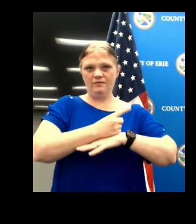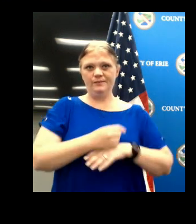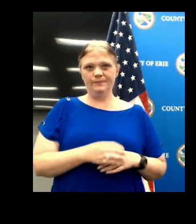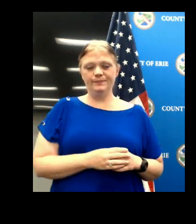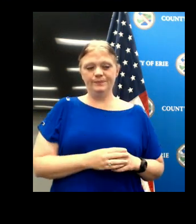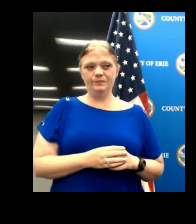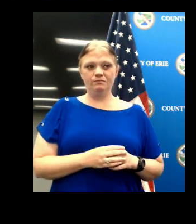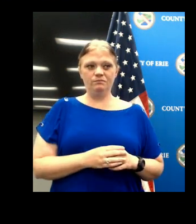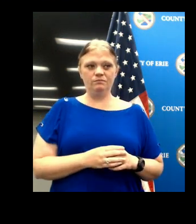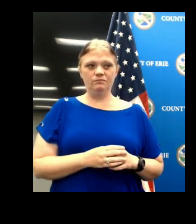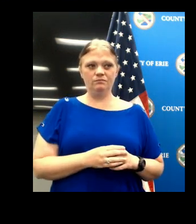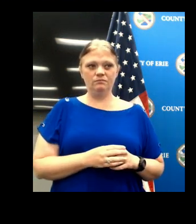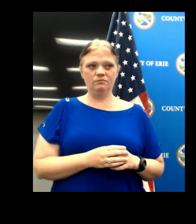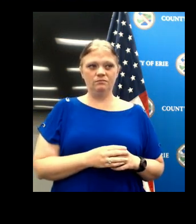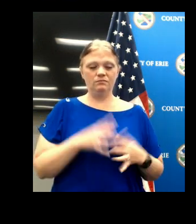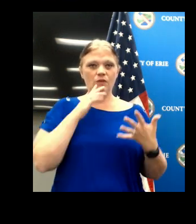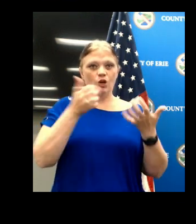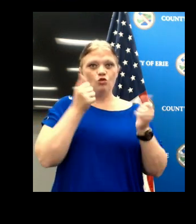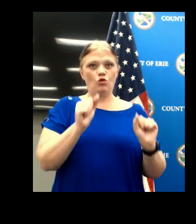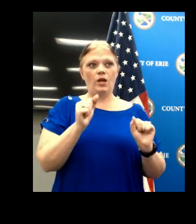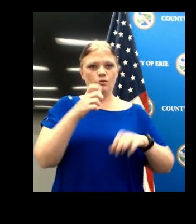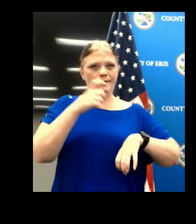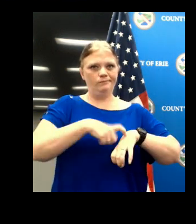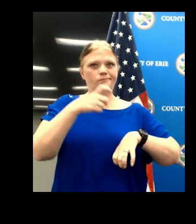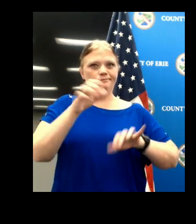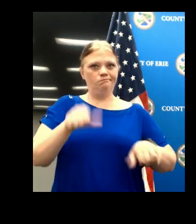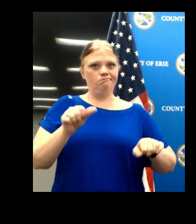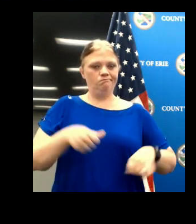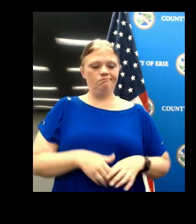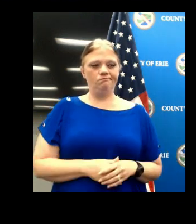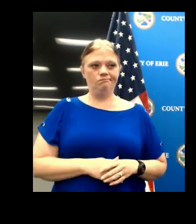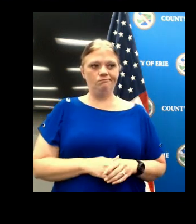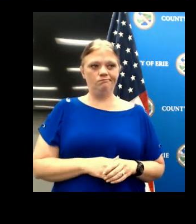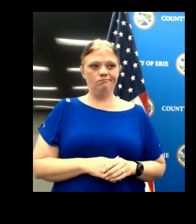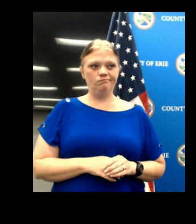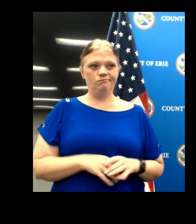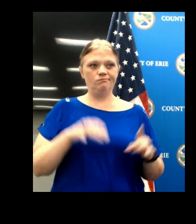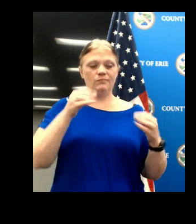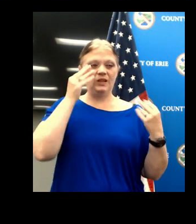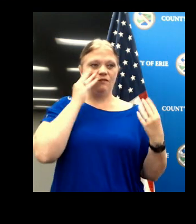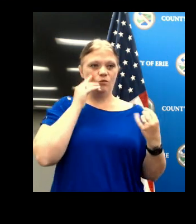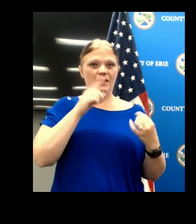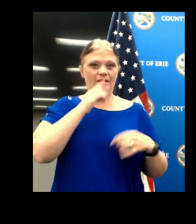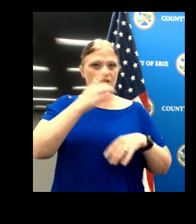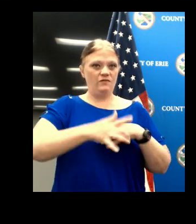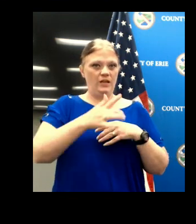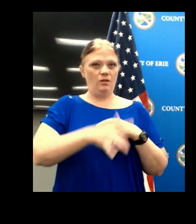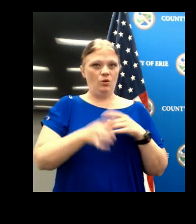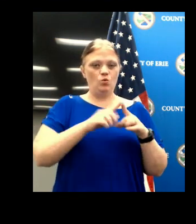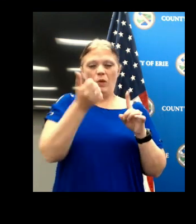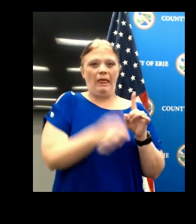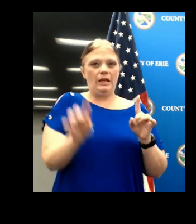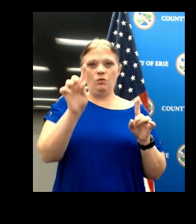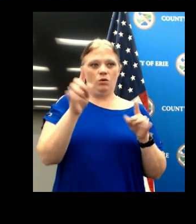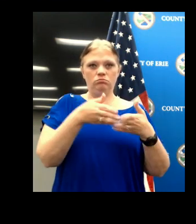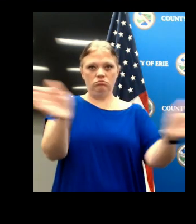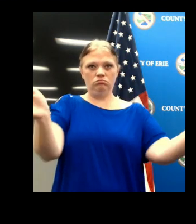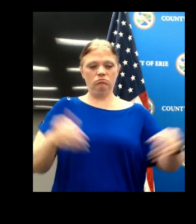that's they're trying to be as timely as possible for that. So that information is available to anybody in the